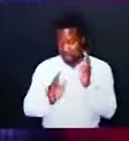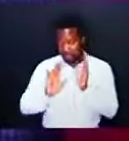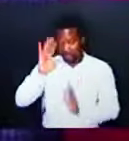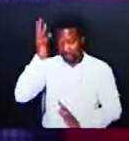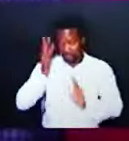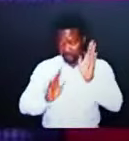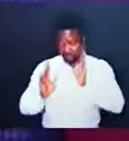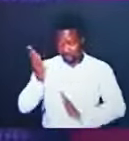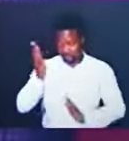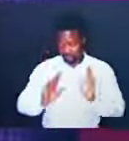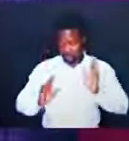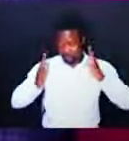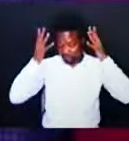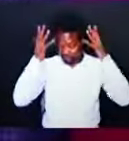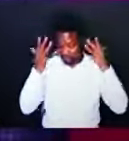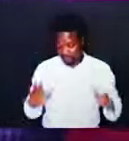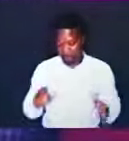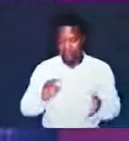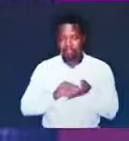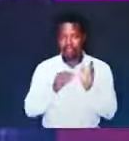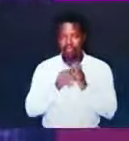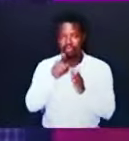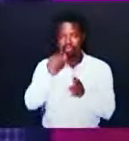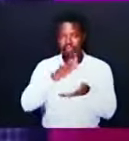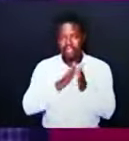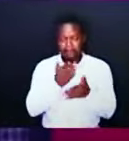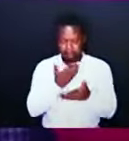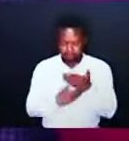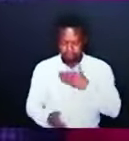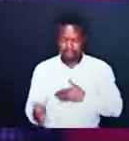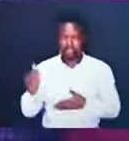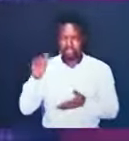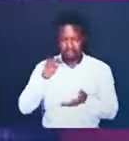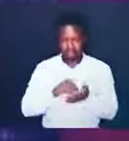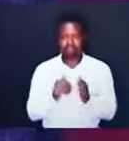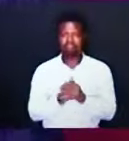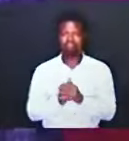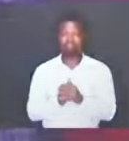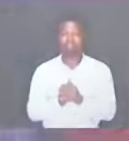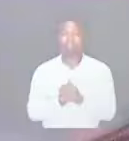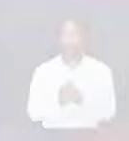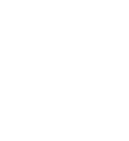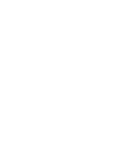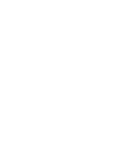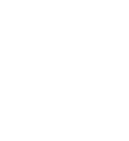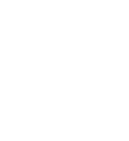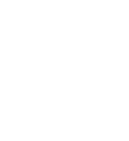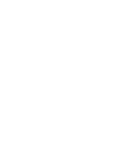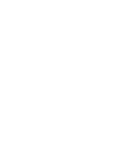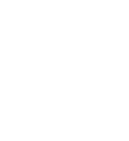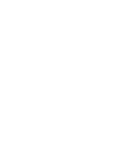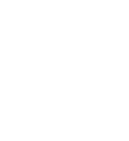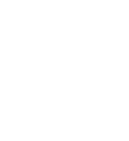this pledge of a prayer, you are born again.